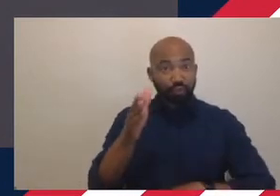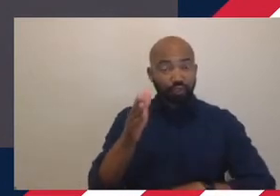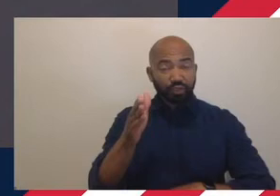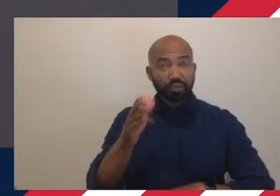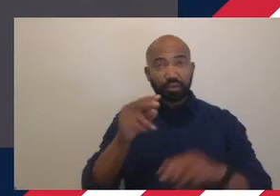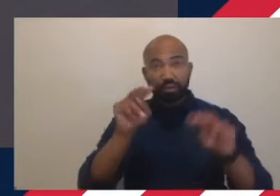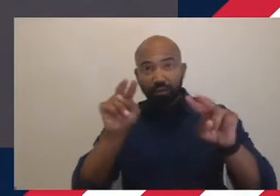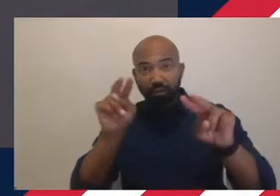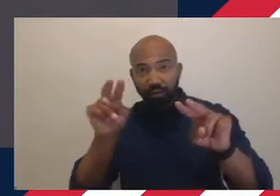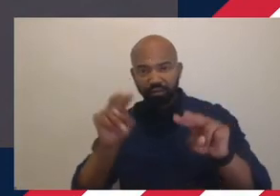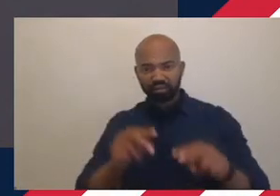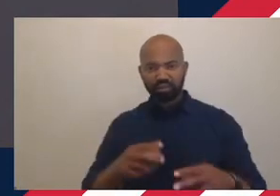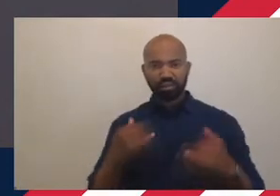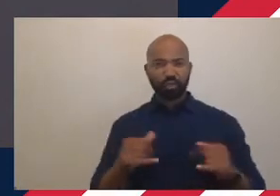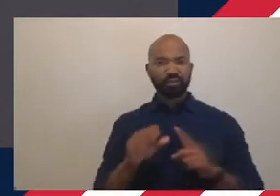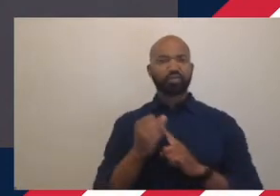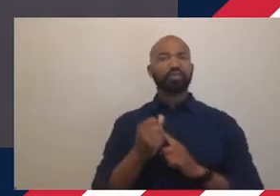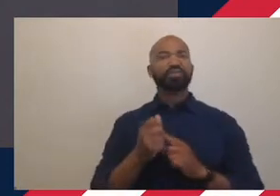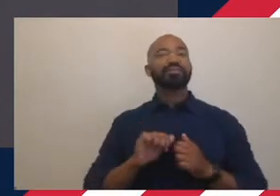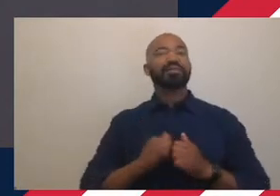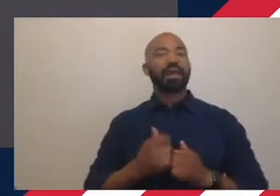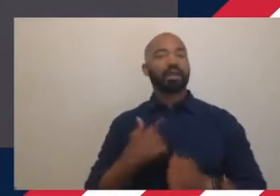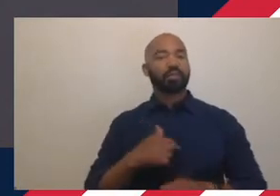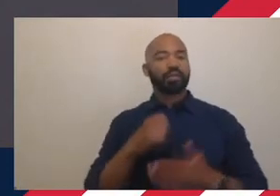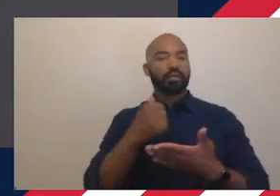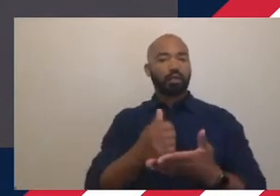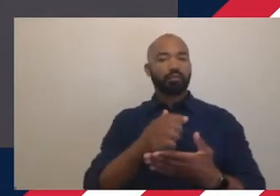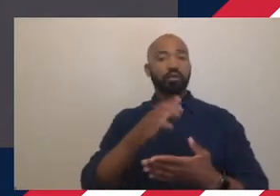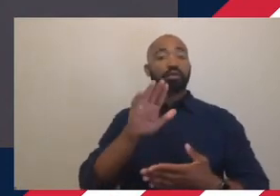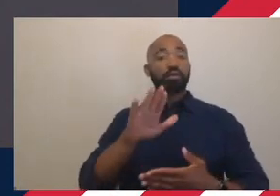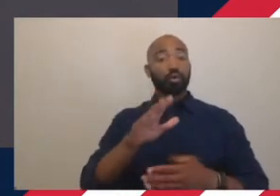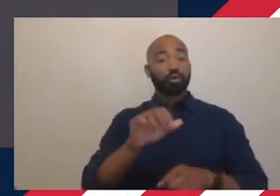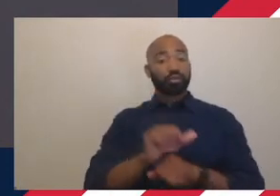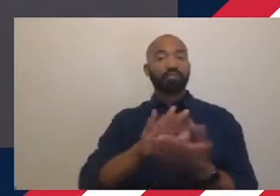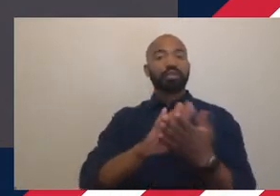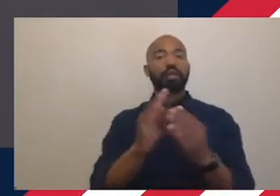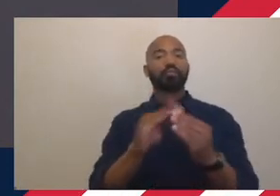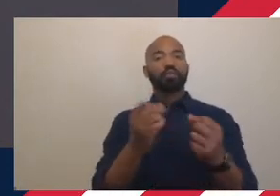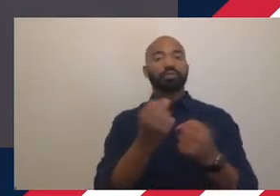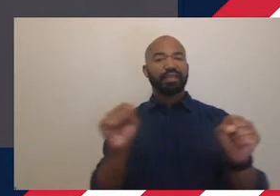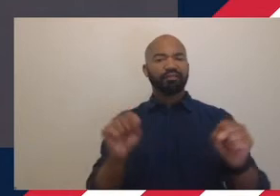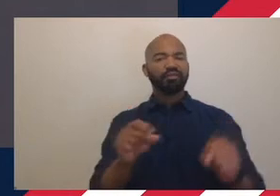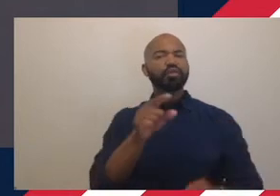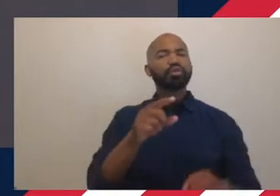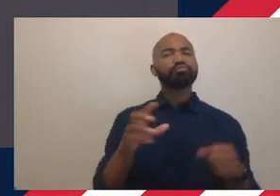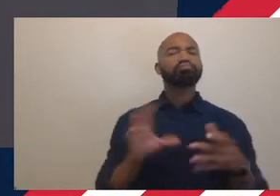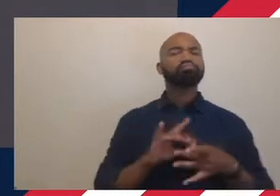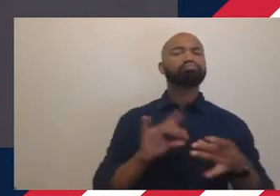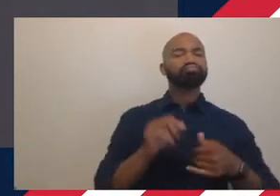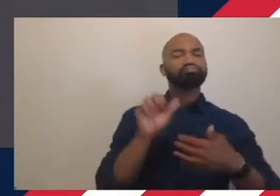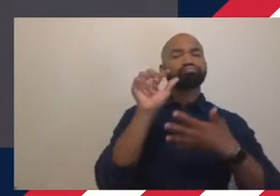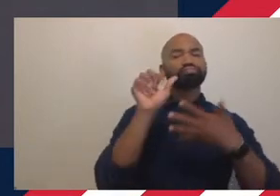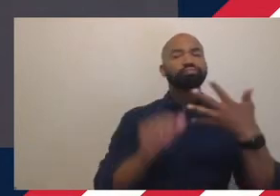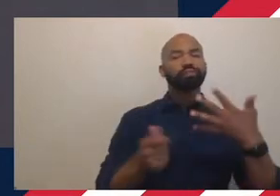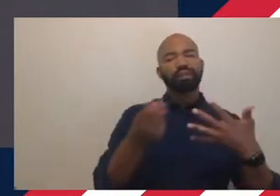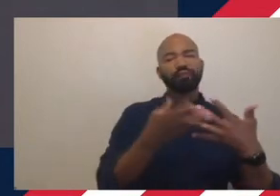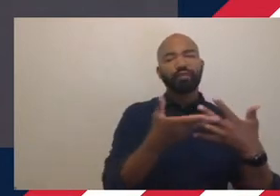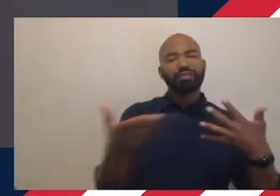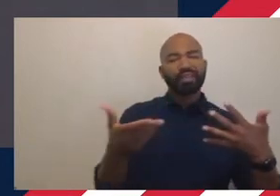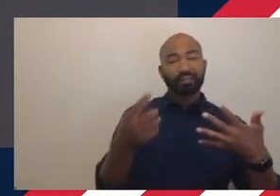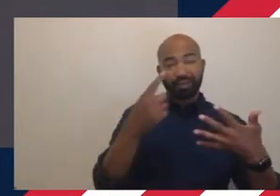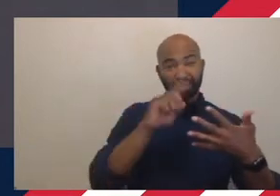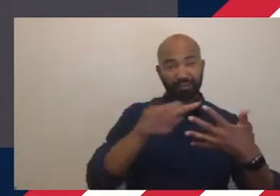situation, how do we make your job safer? I know you mentioned a few things, but can you expand